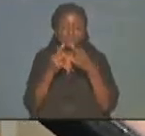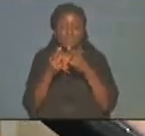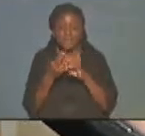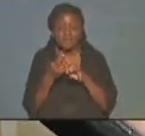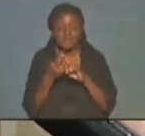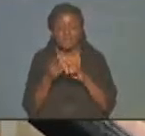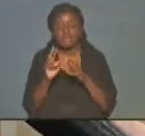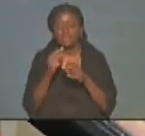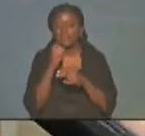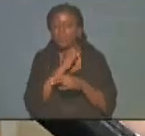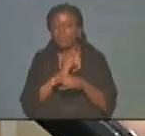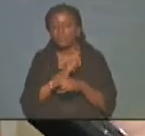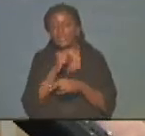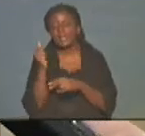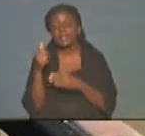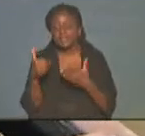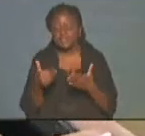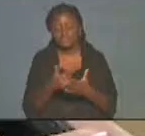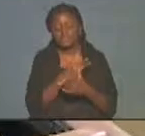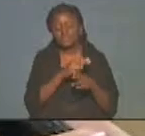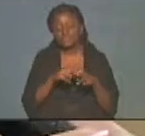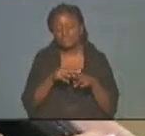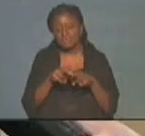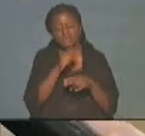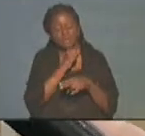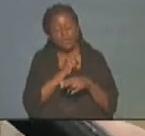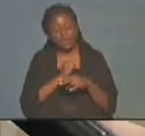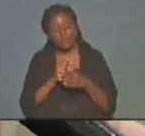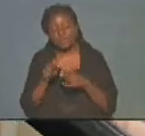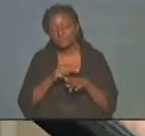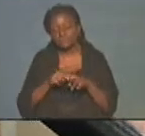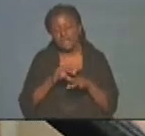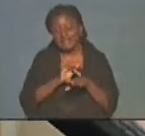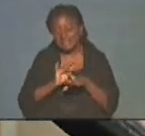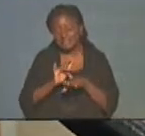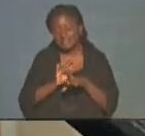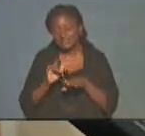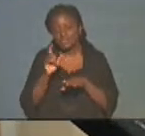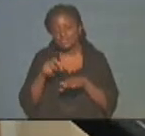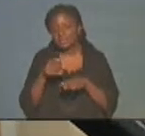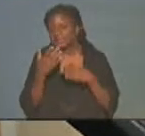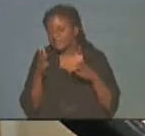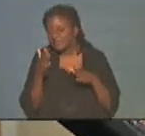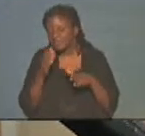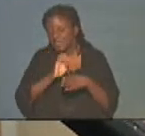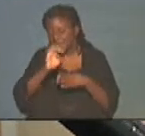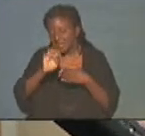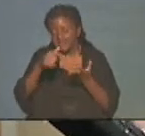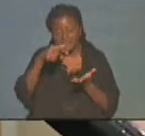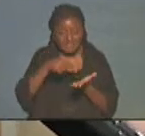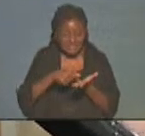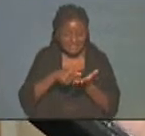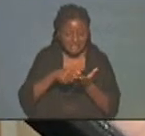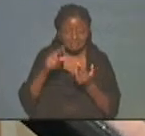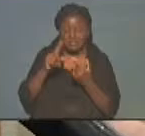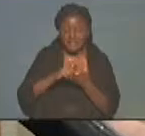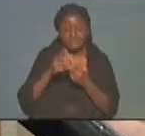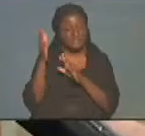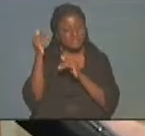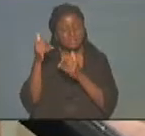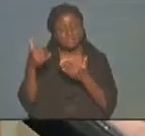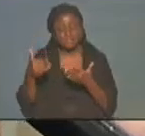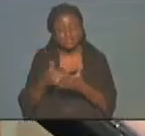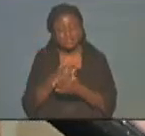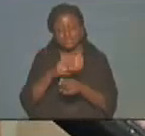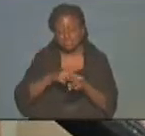the new track surface itself. The old track surface should be completed by the end of this month, and we expect the new track, which is